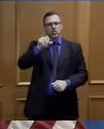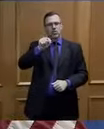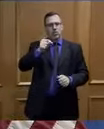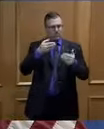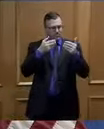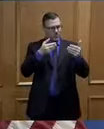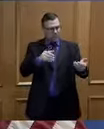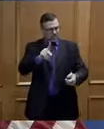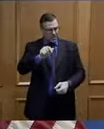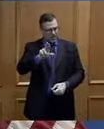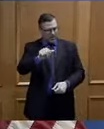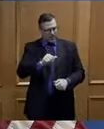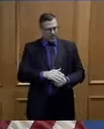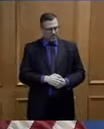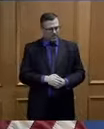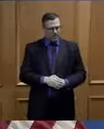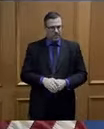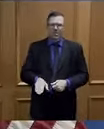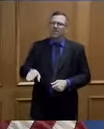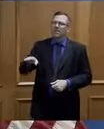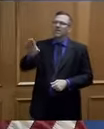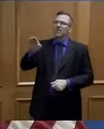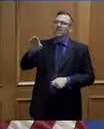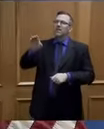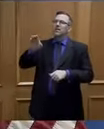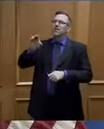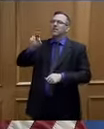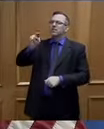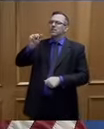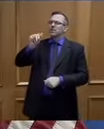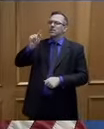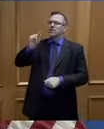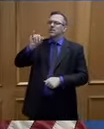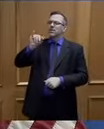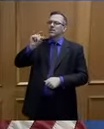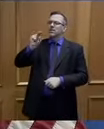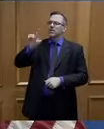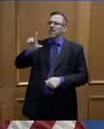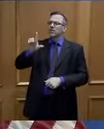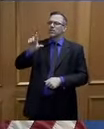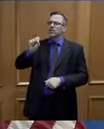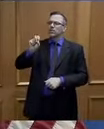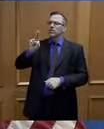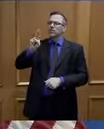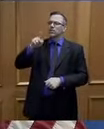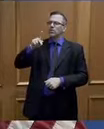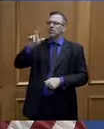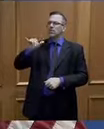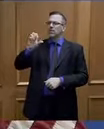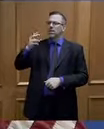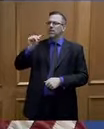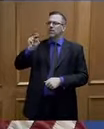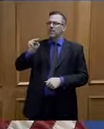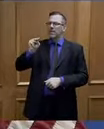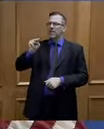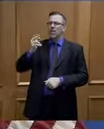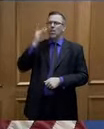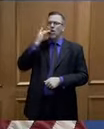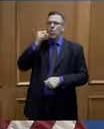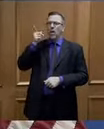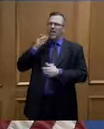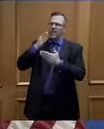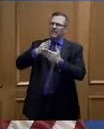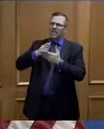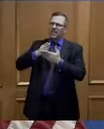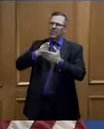Hi. So how is the National Supply Chain delaying assessment centers from going up all over the state? And how are we faring